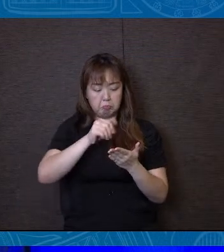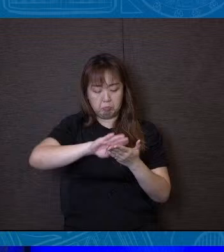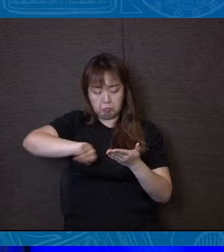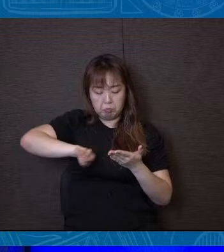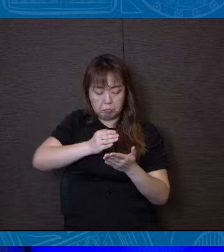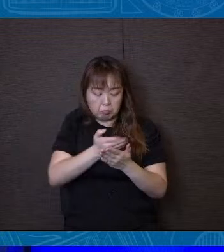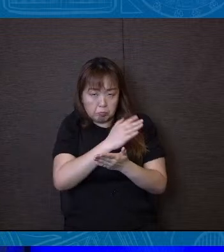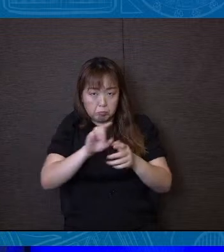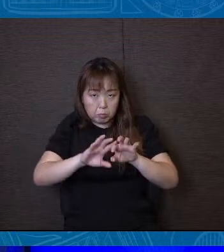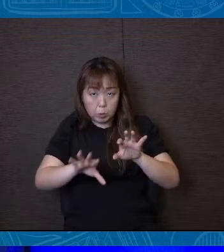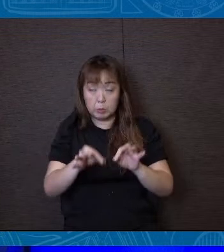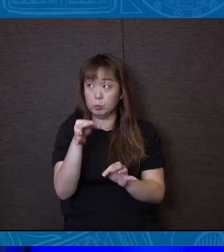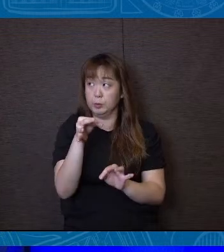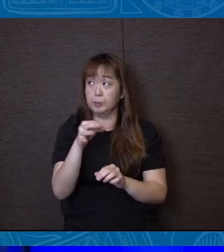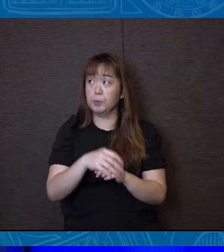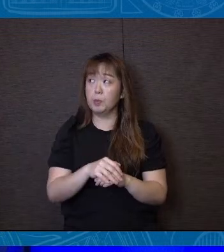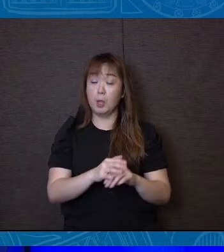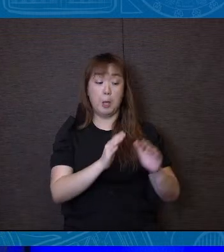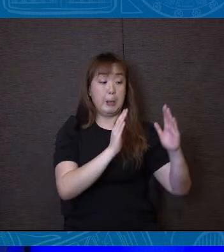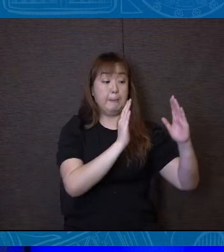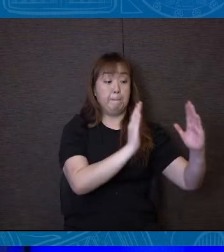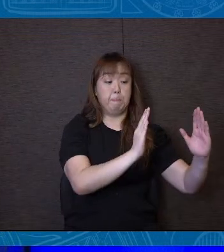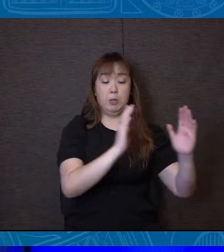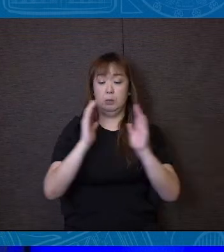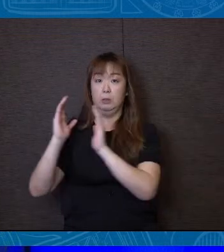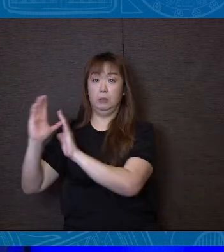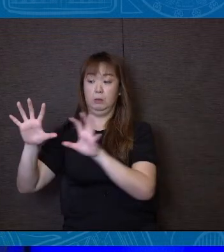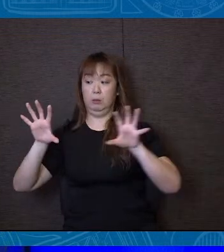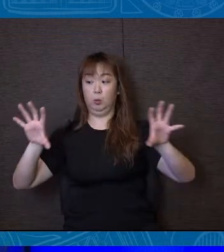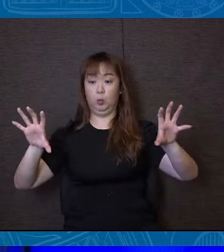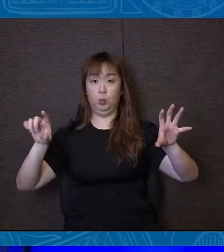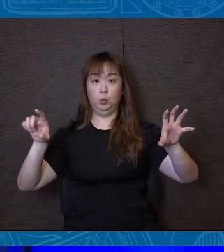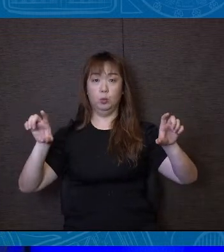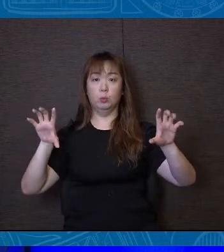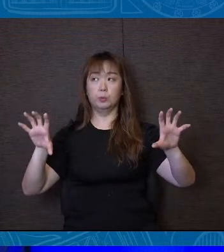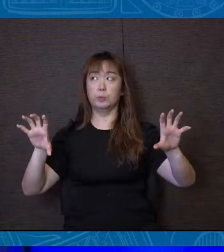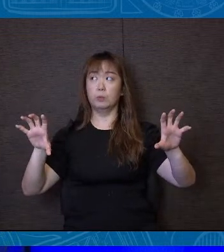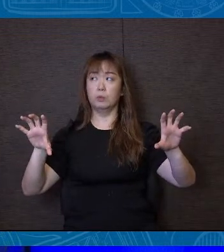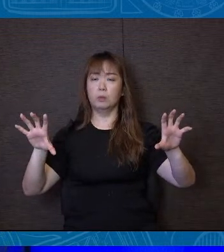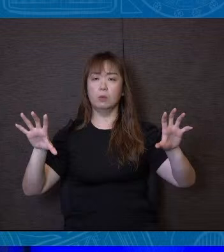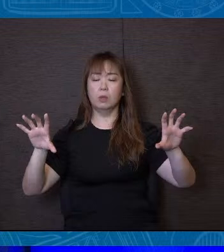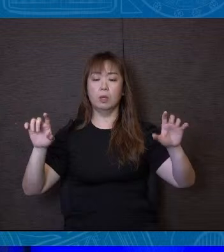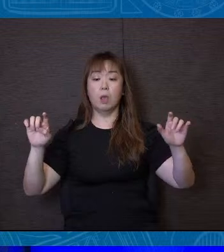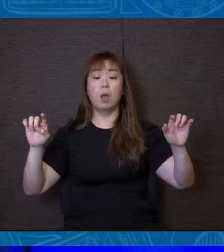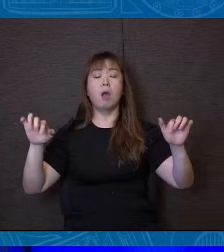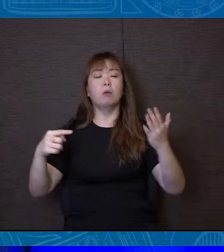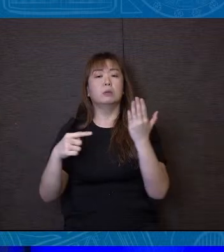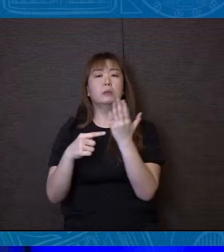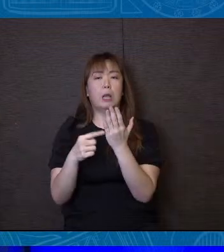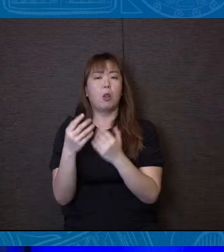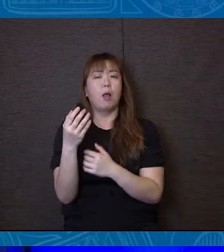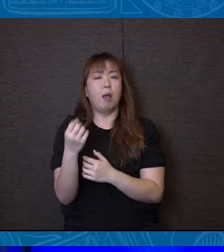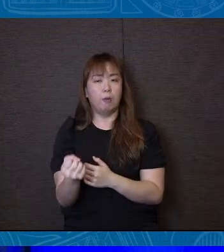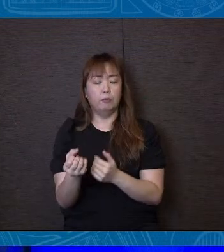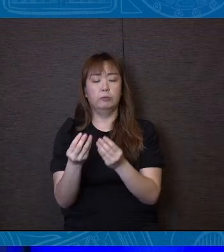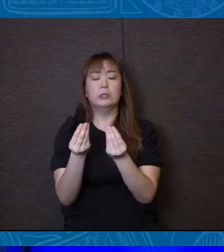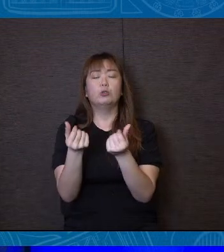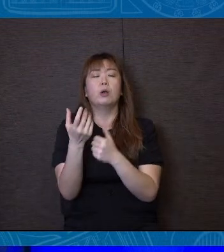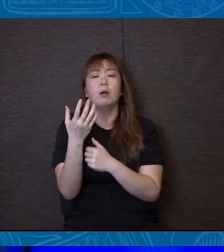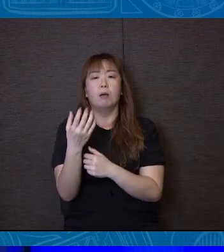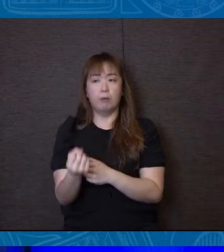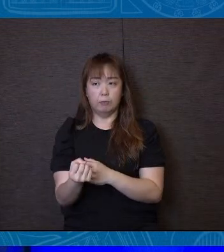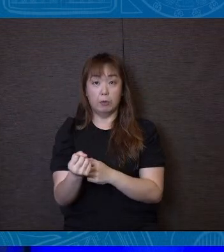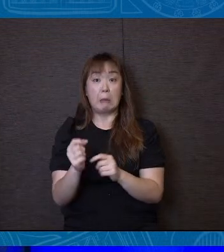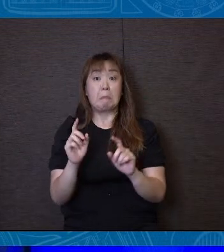Now, in the blue and the yellow box, we have a very limited maneuvering. We have the technological solutions, but